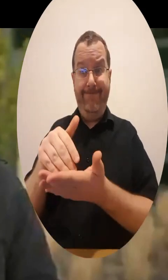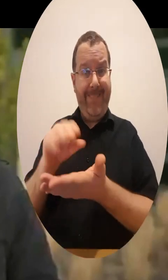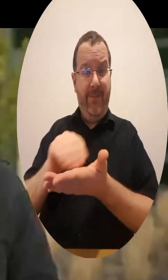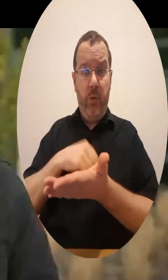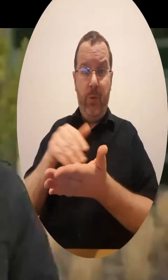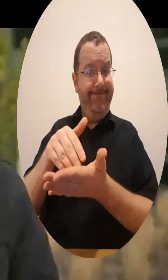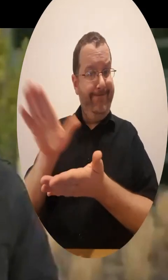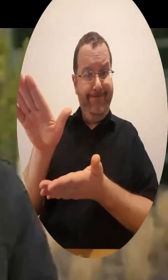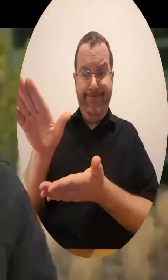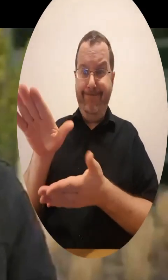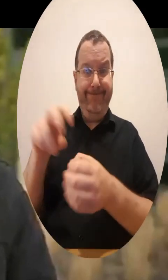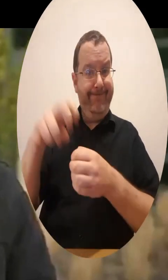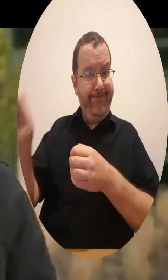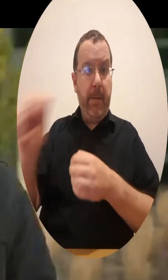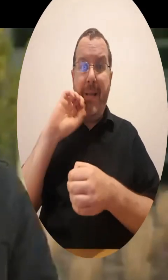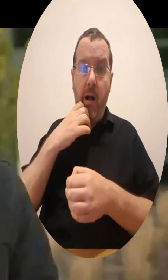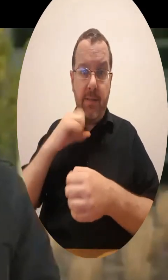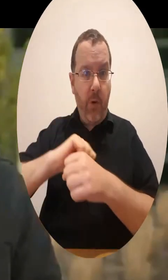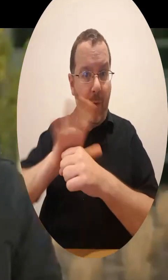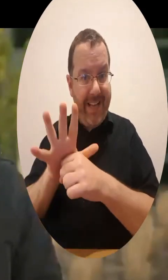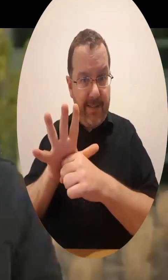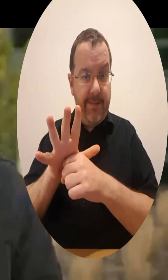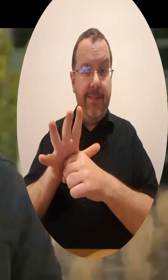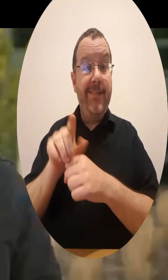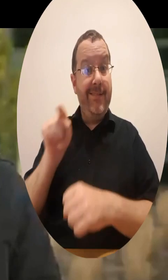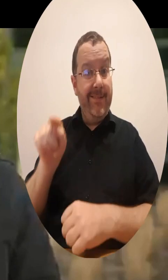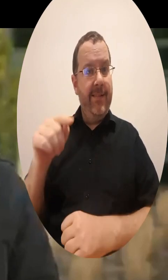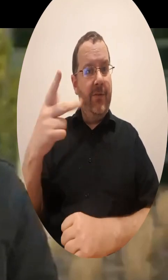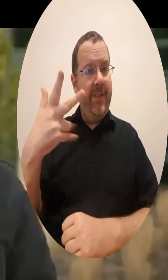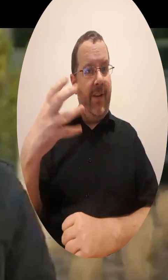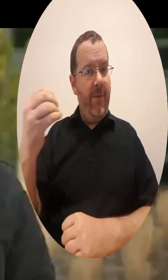the laid off as a consequence of COVID-19. They'll get